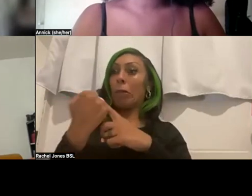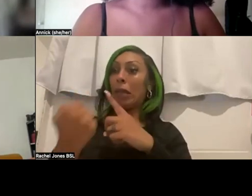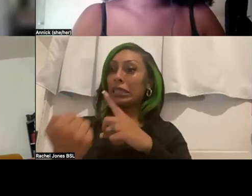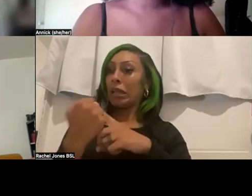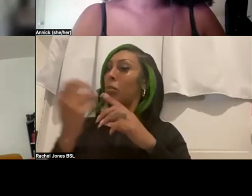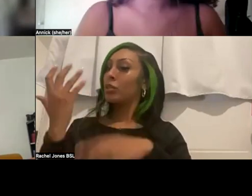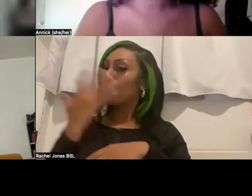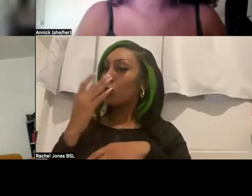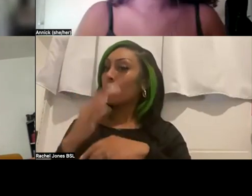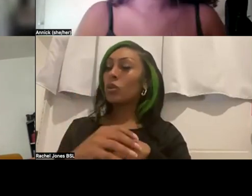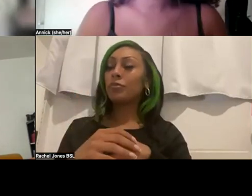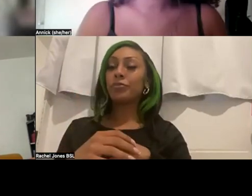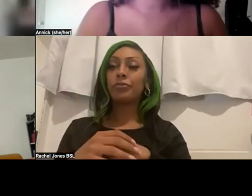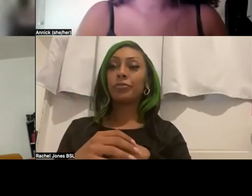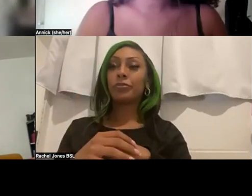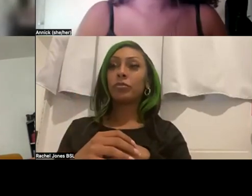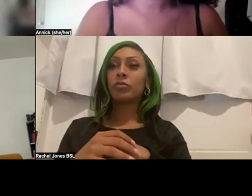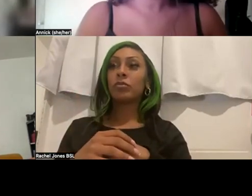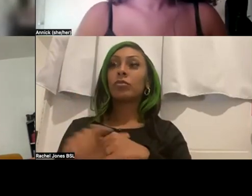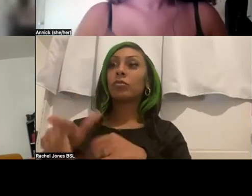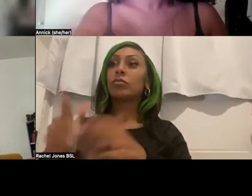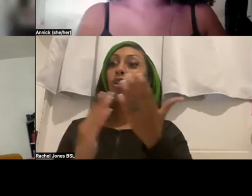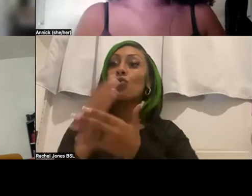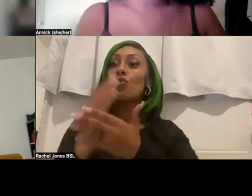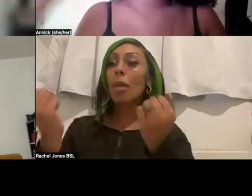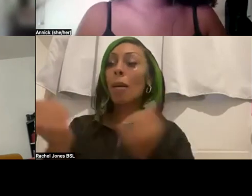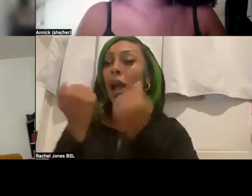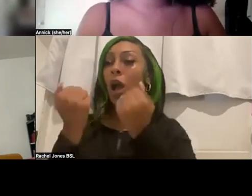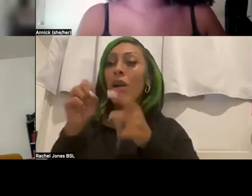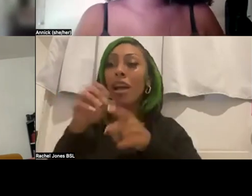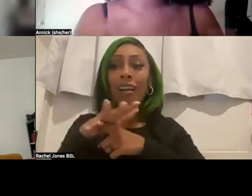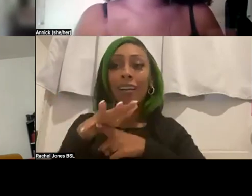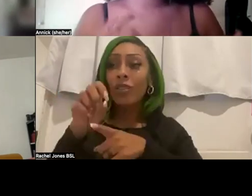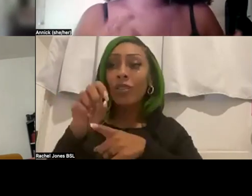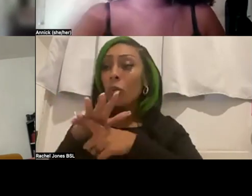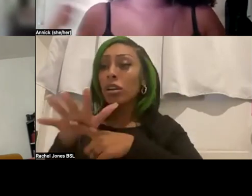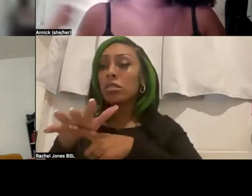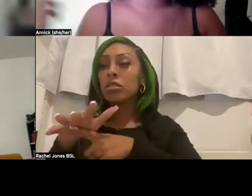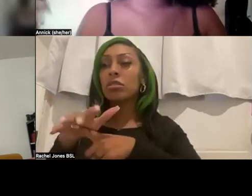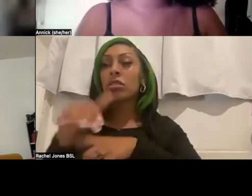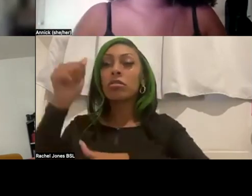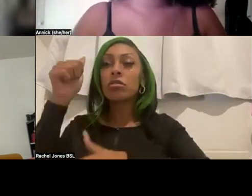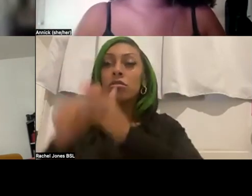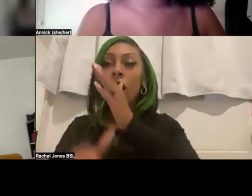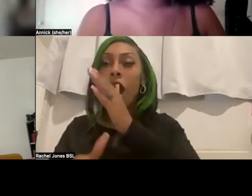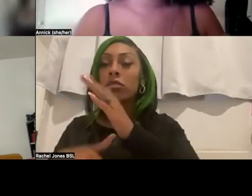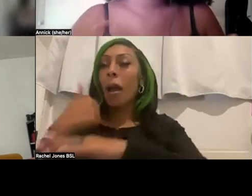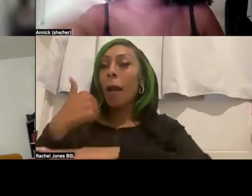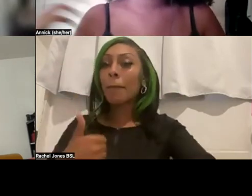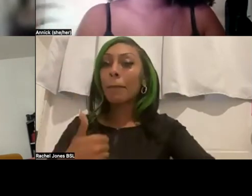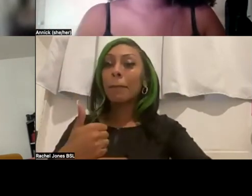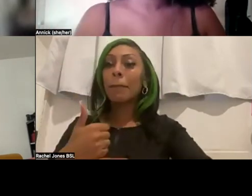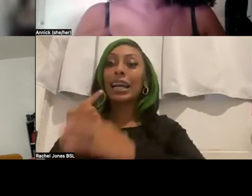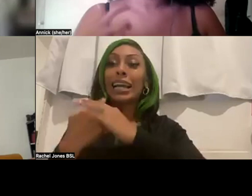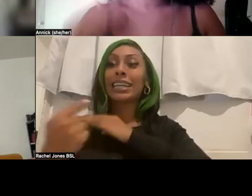For me, it's because of the power and influence of these kind of startup and social businesses that are using codes from the